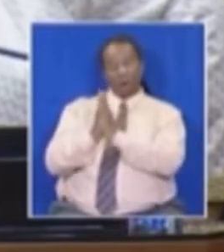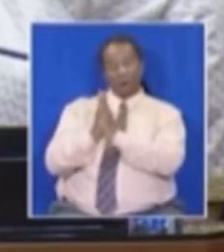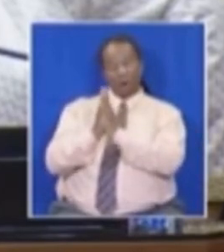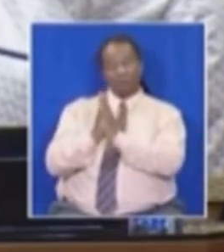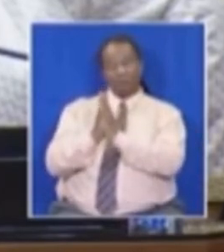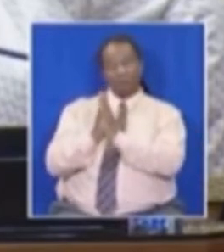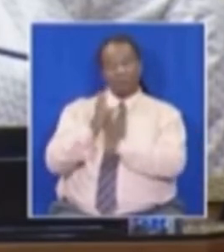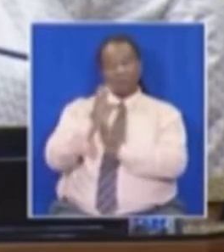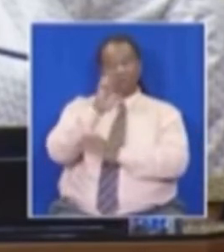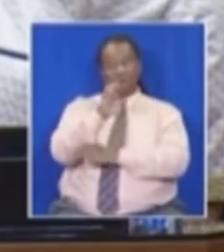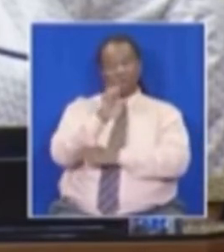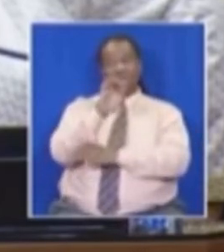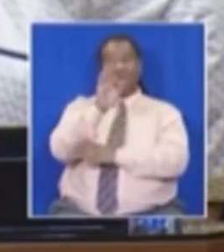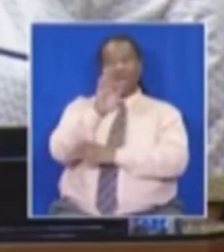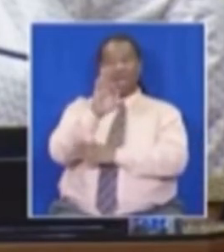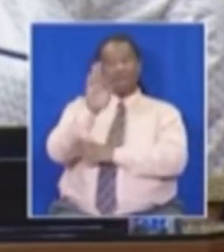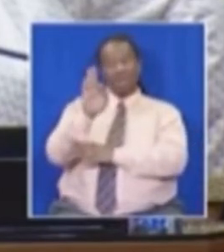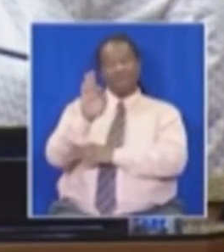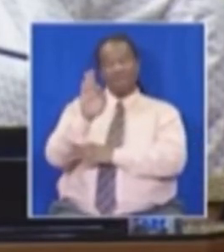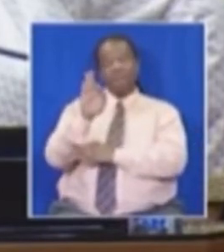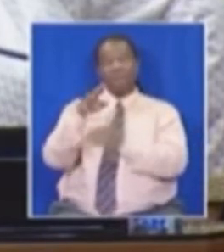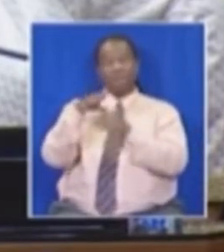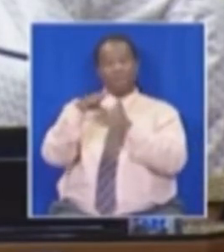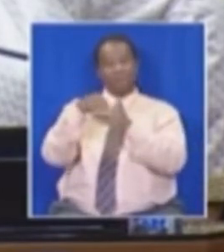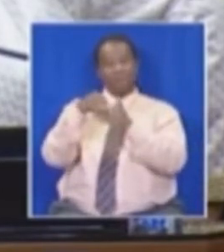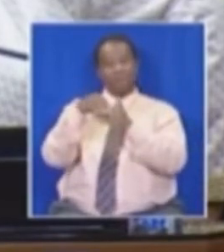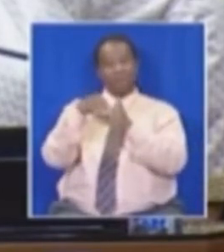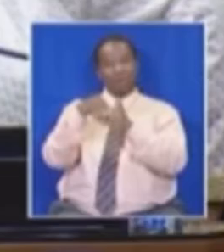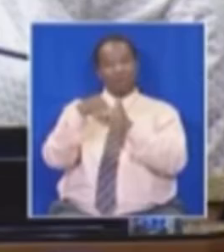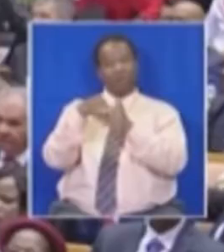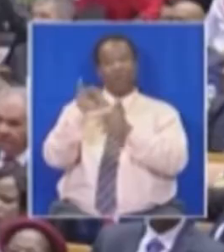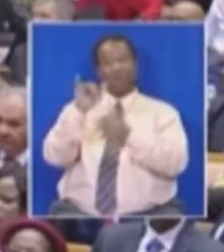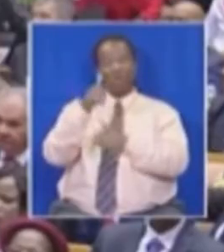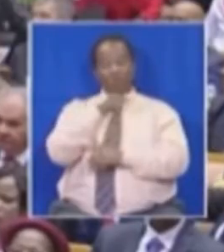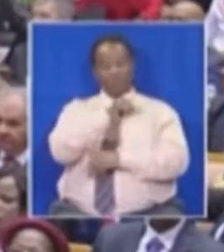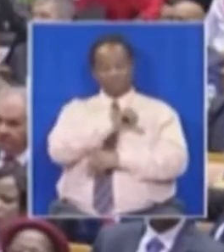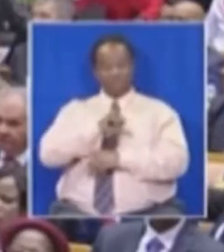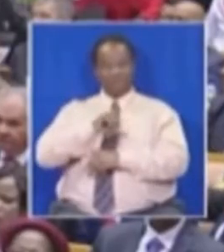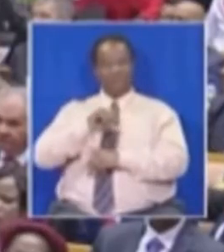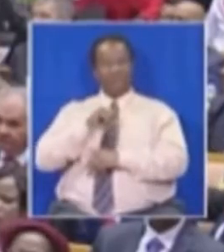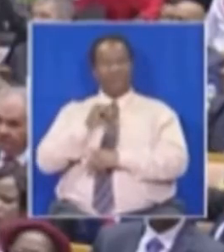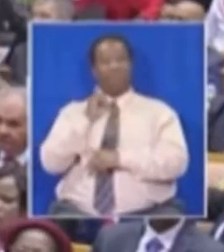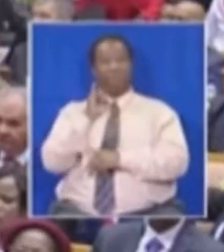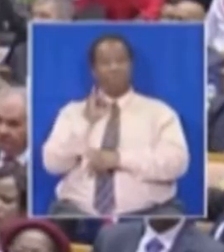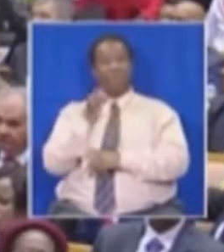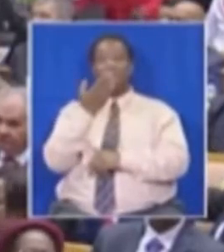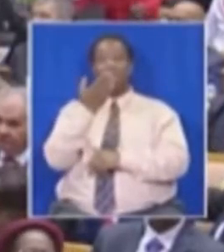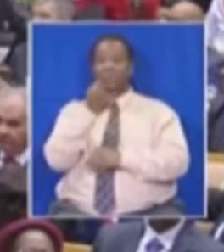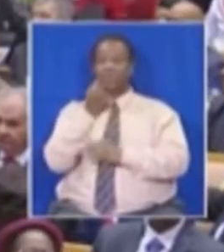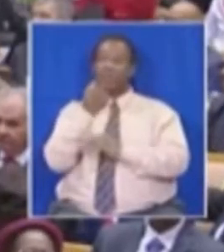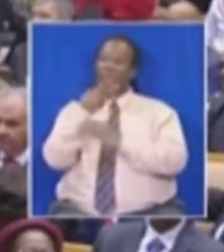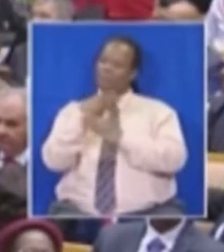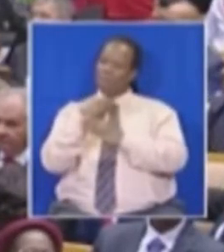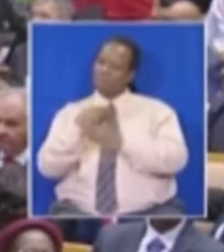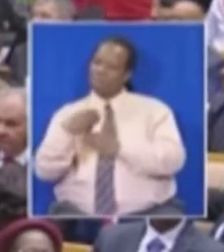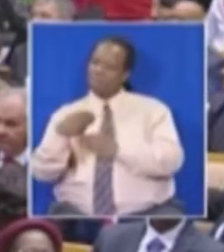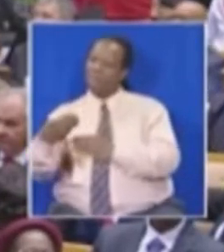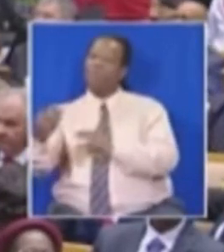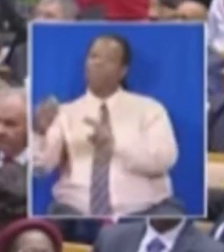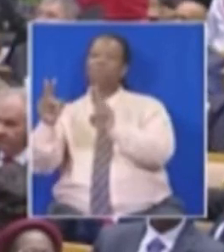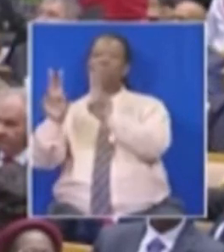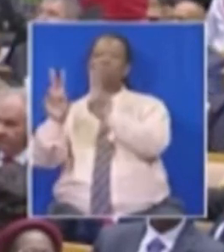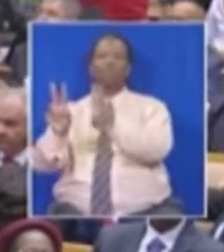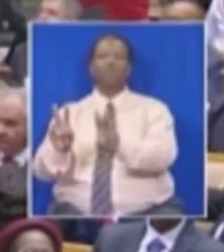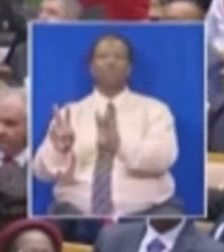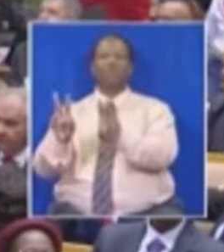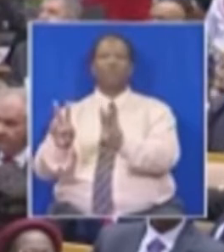who have not been behaving honorably, to quietly and peacefully leave the house, because clearly